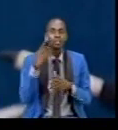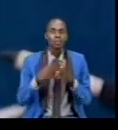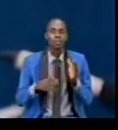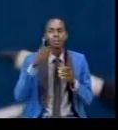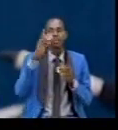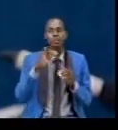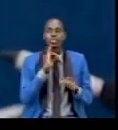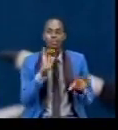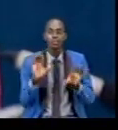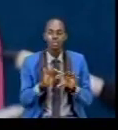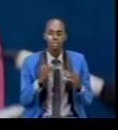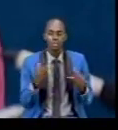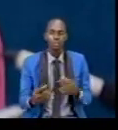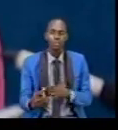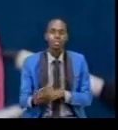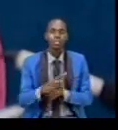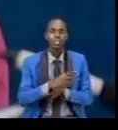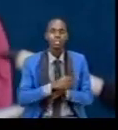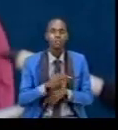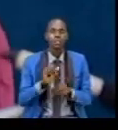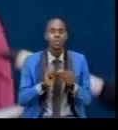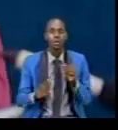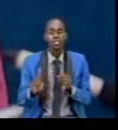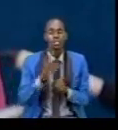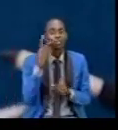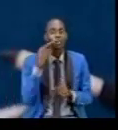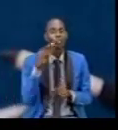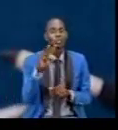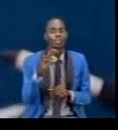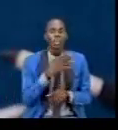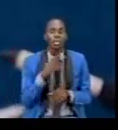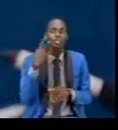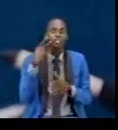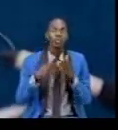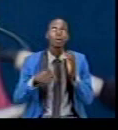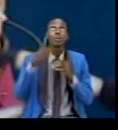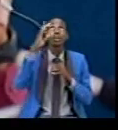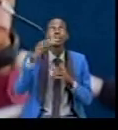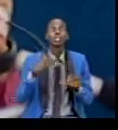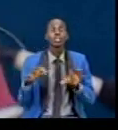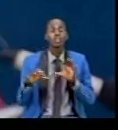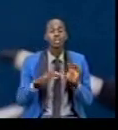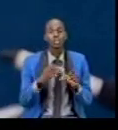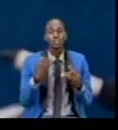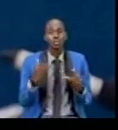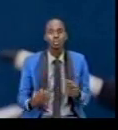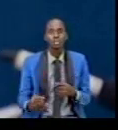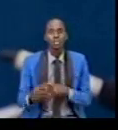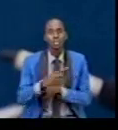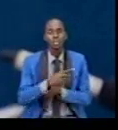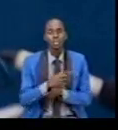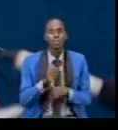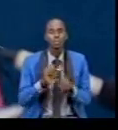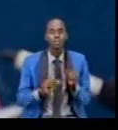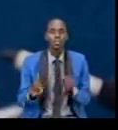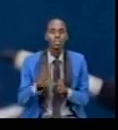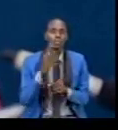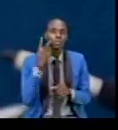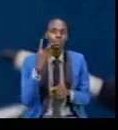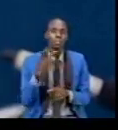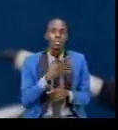Let's see what the Lord has done for me. Everybody look at me and see what God is doing in my life.